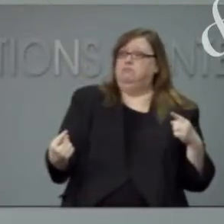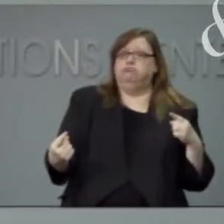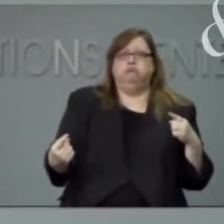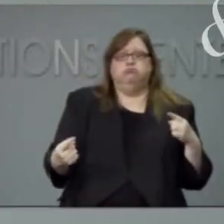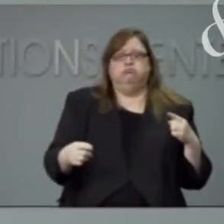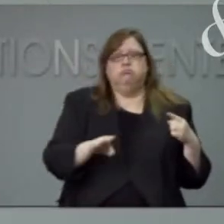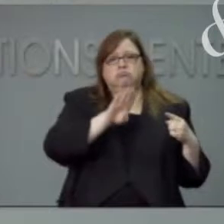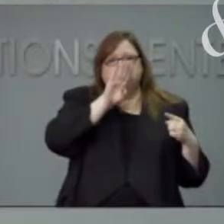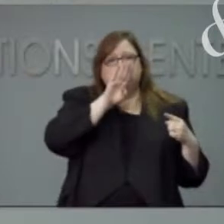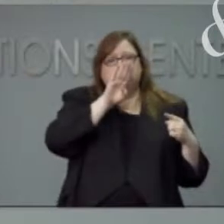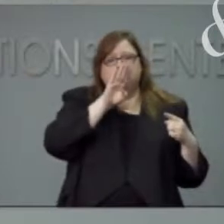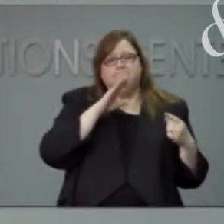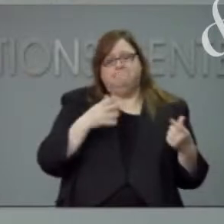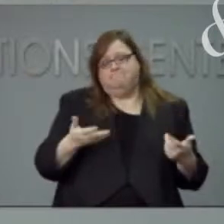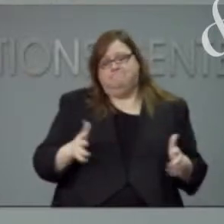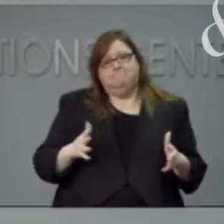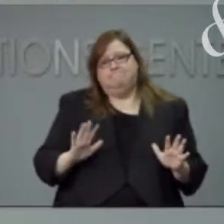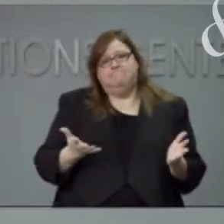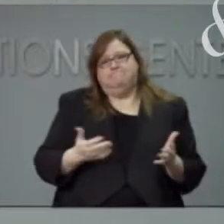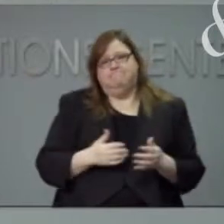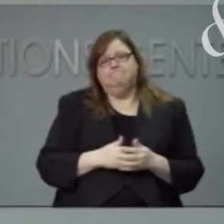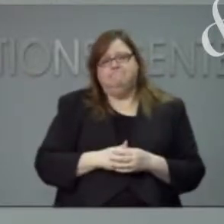Next question, please.